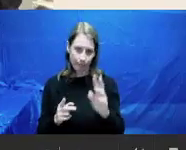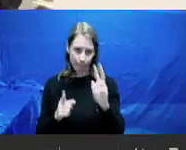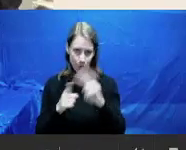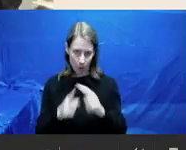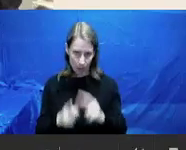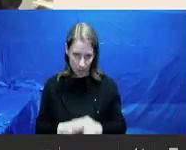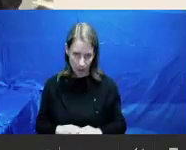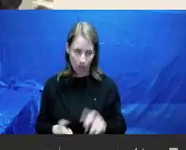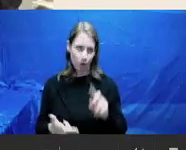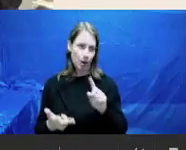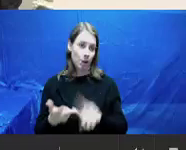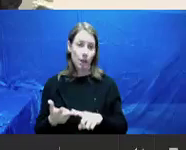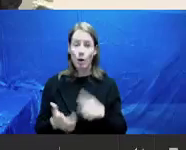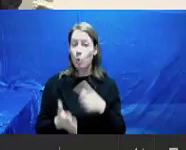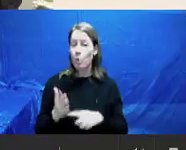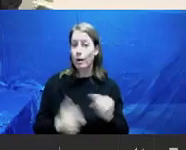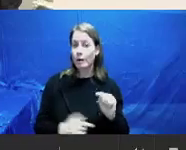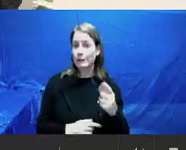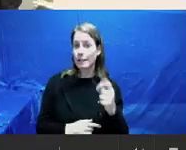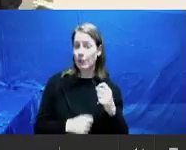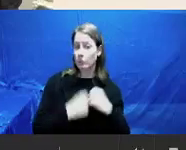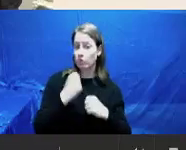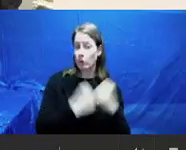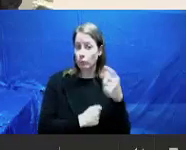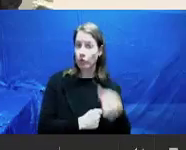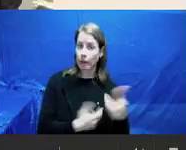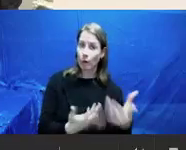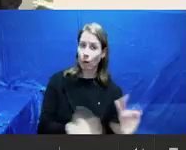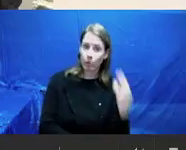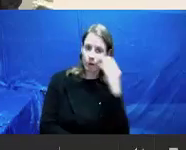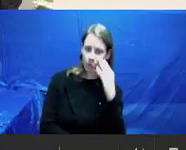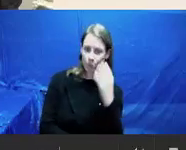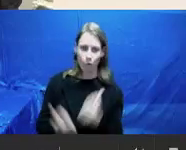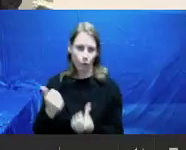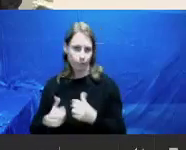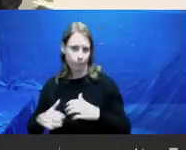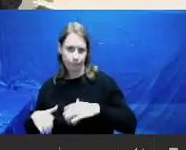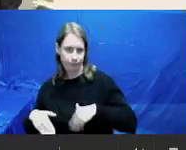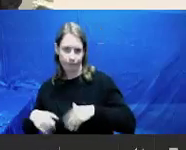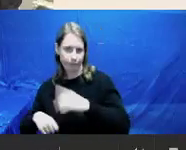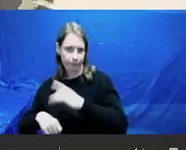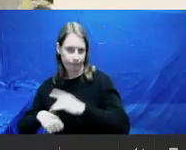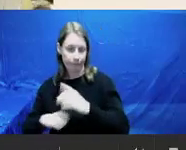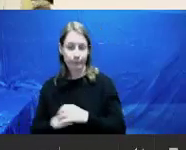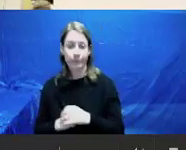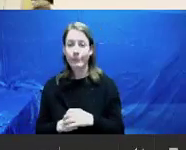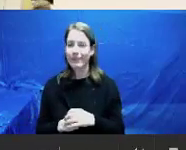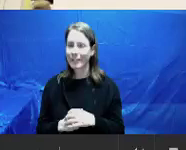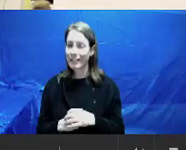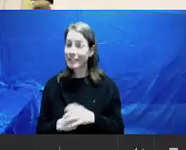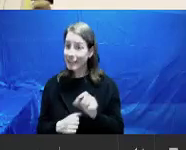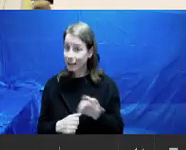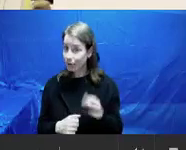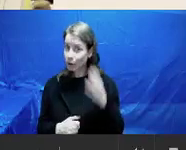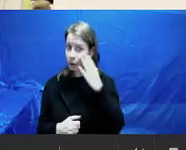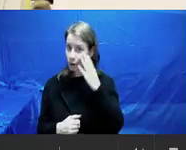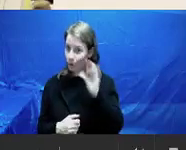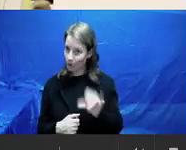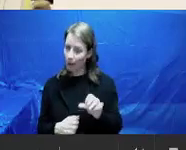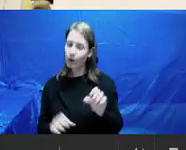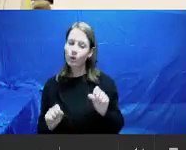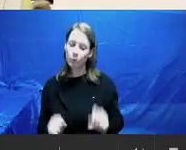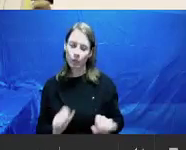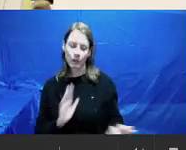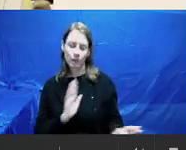they're unfamiliar with. And when we know that, we'll be able to offer them and give them texts that are just right for them,